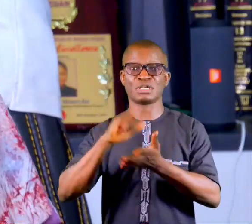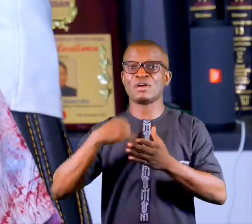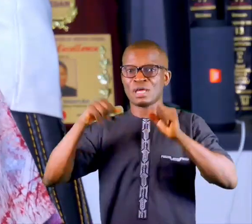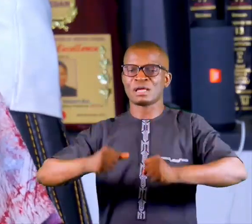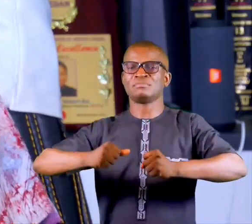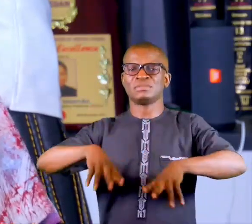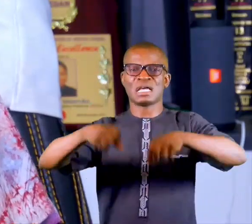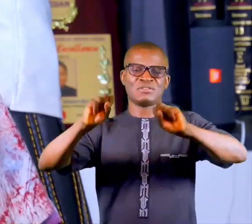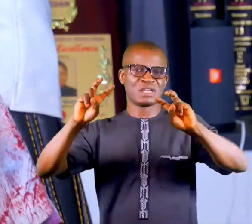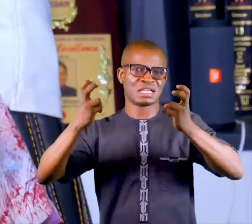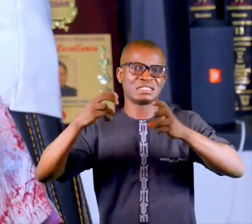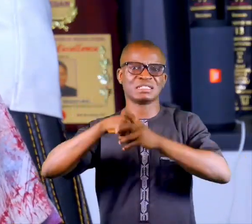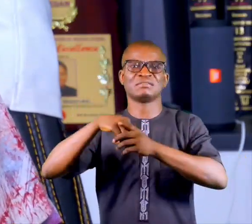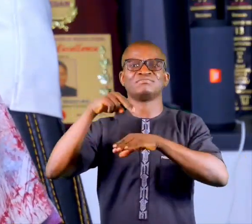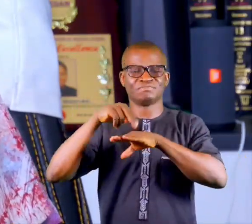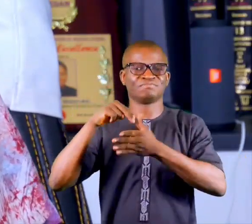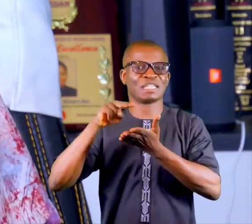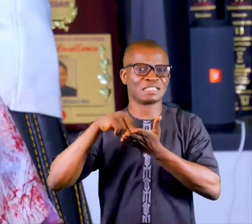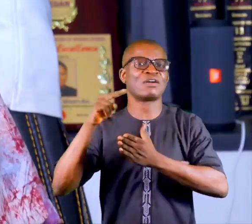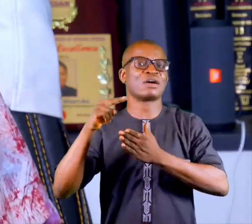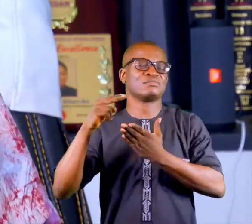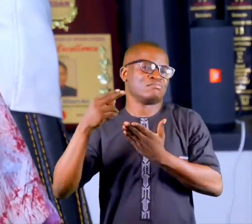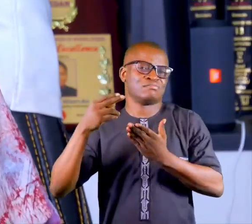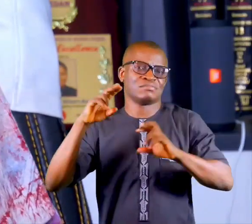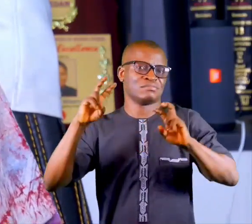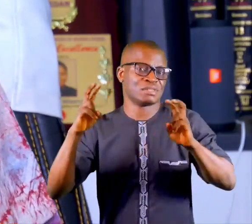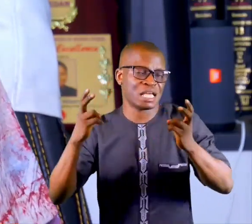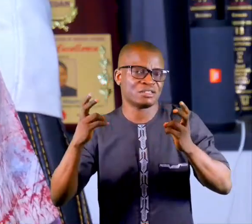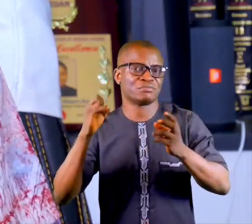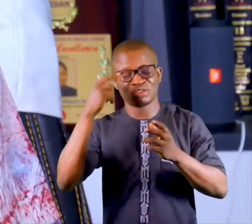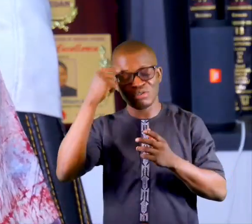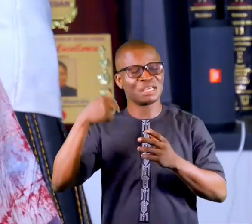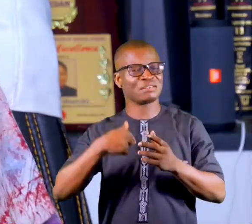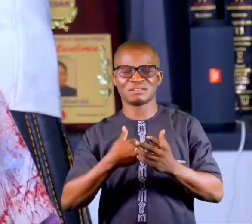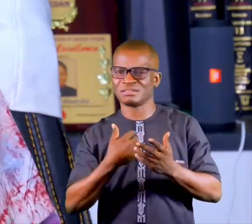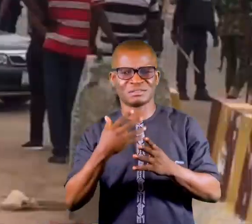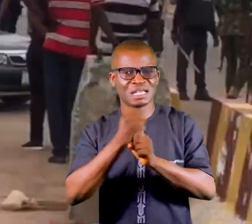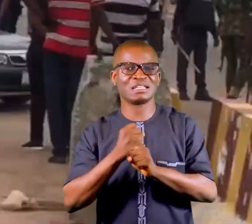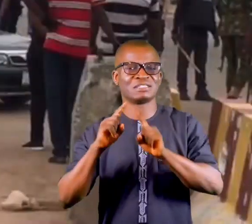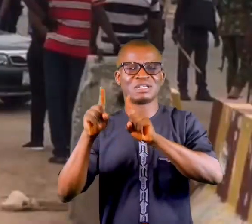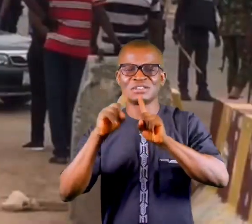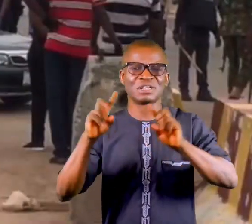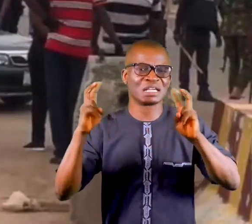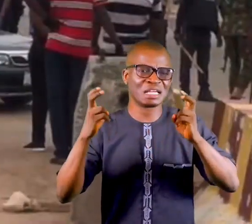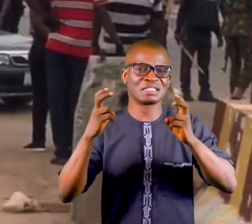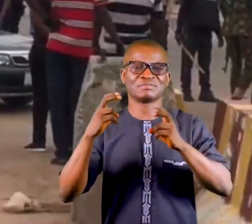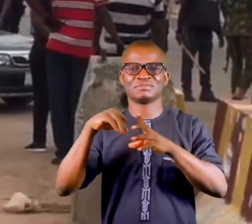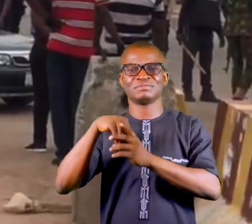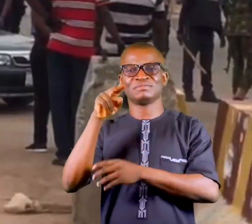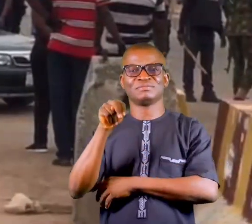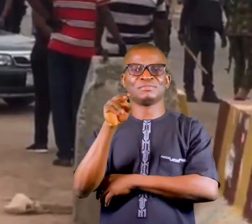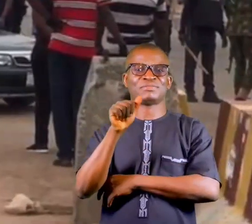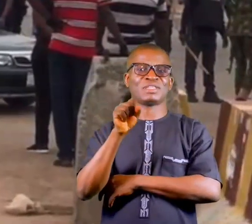cases in Nasarawa State, because we also get cases from Nasarawa. There's this invisible border